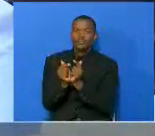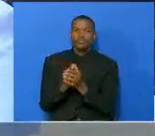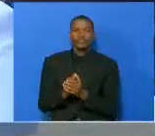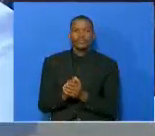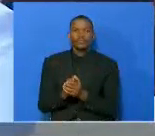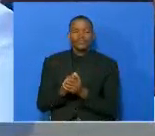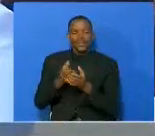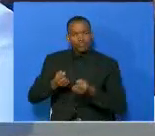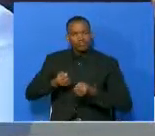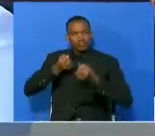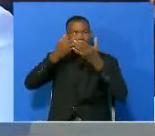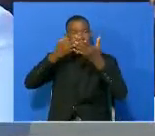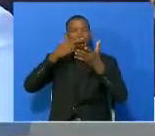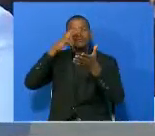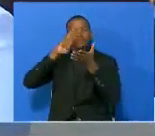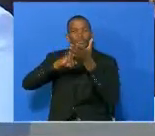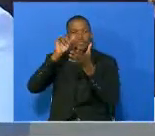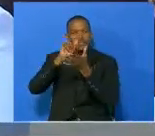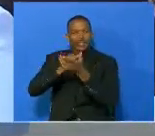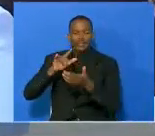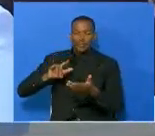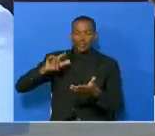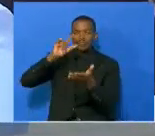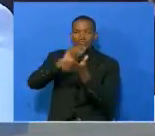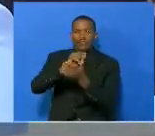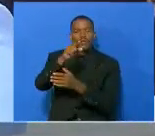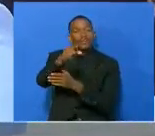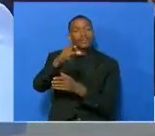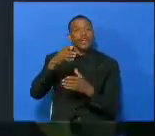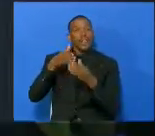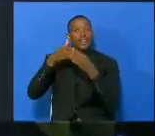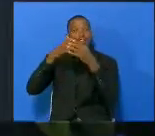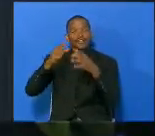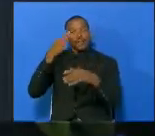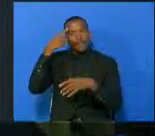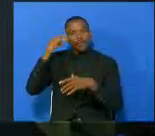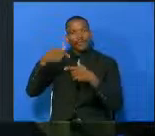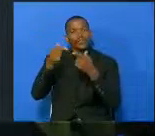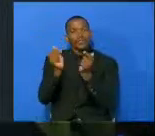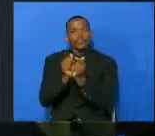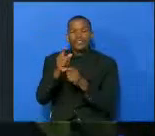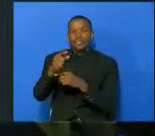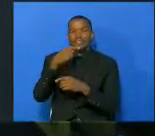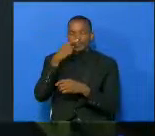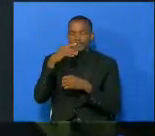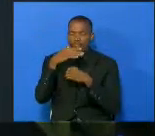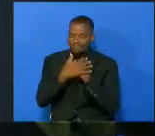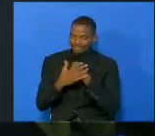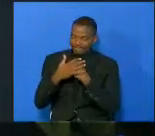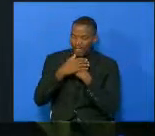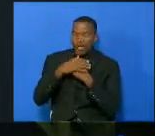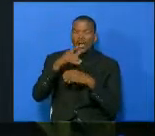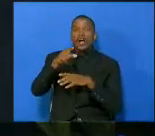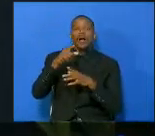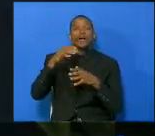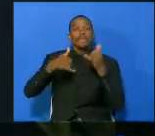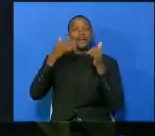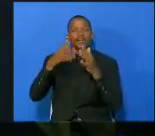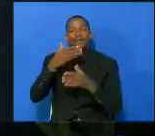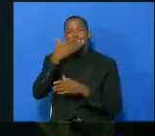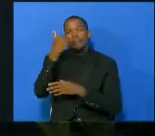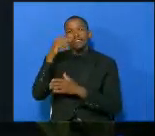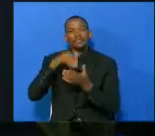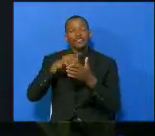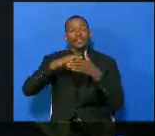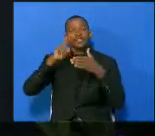Faro la tekudiso ya mosepele moeteripele wa setlhopha sa Drekapeko o phuputile legetla batshameki ka tshameko le maduo